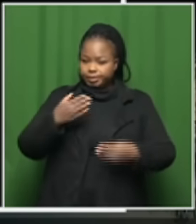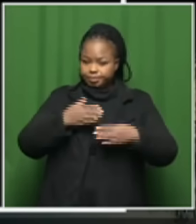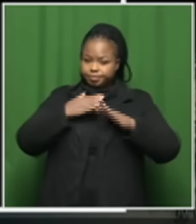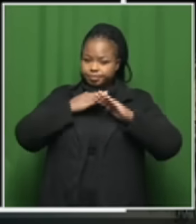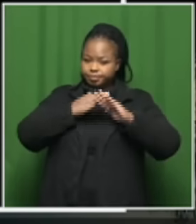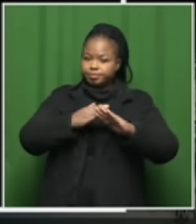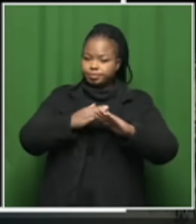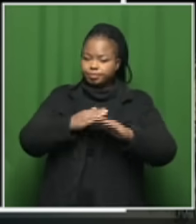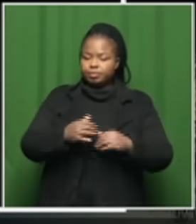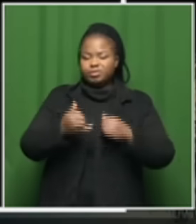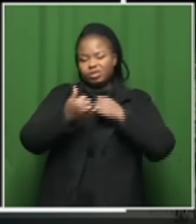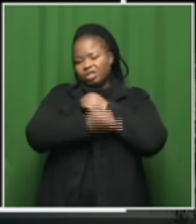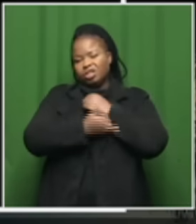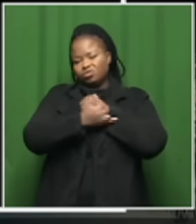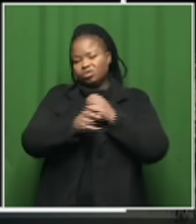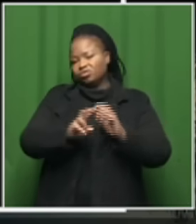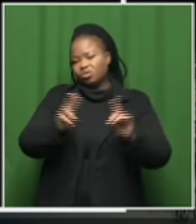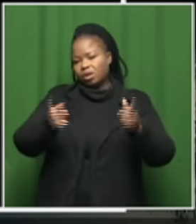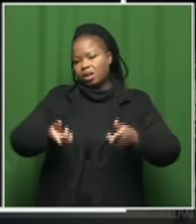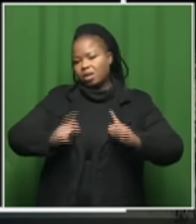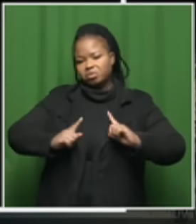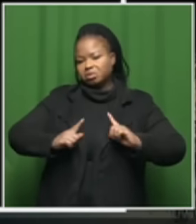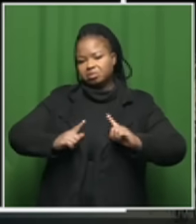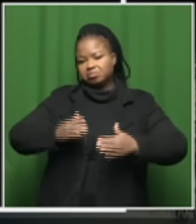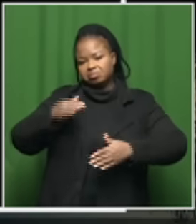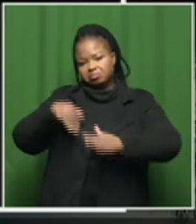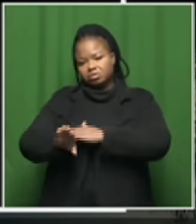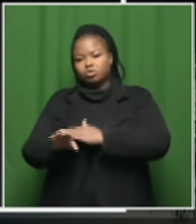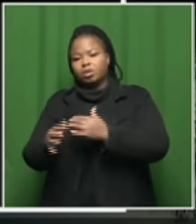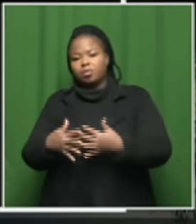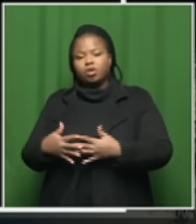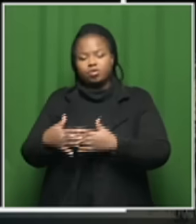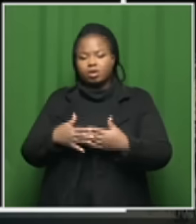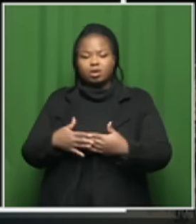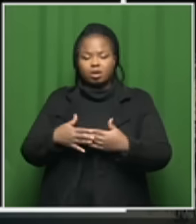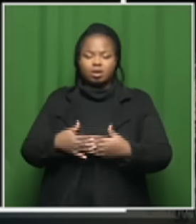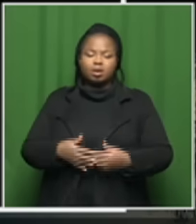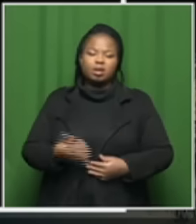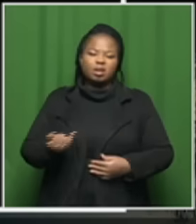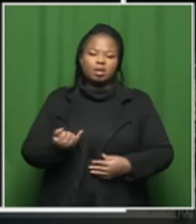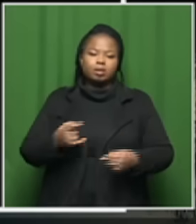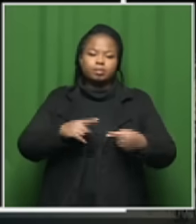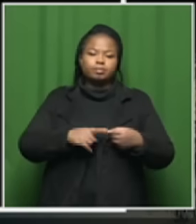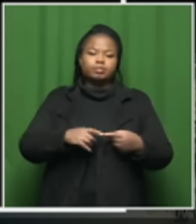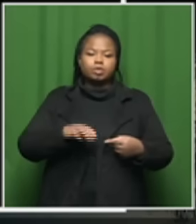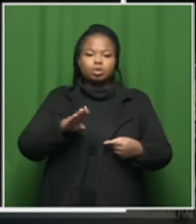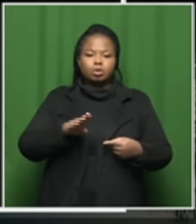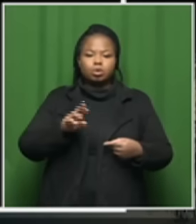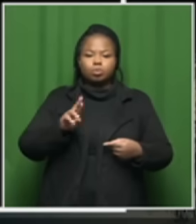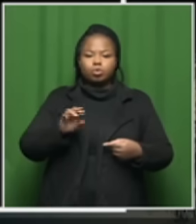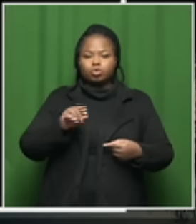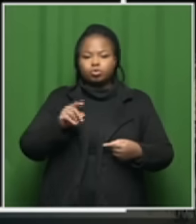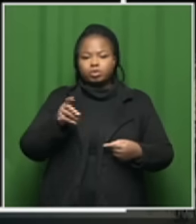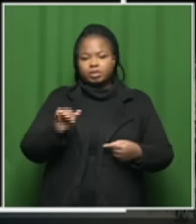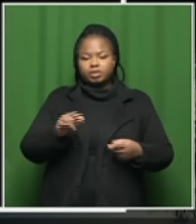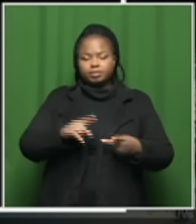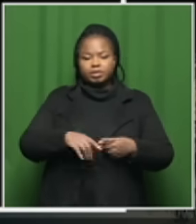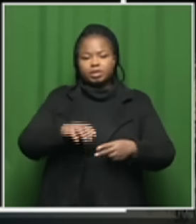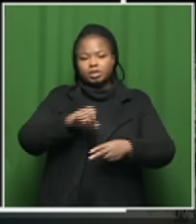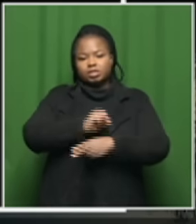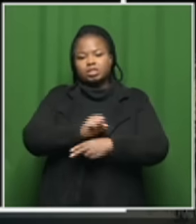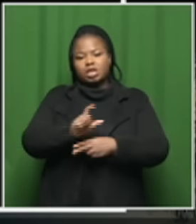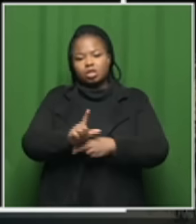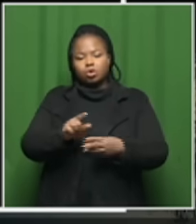the countries, but in terms of Africa, you're talking about countries such as Burundi, Sierra Leone,